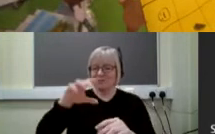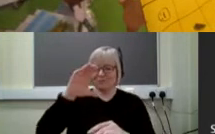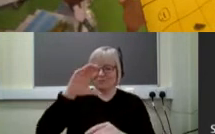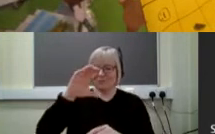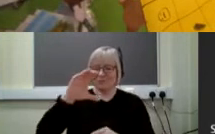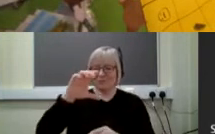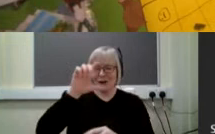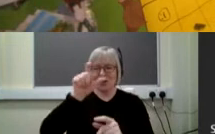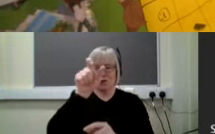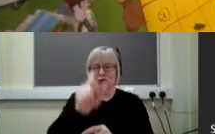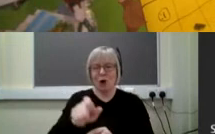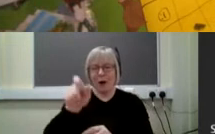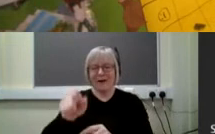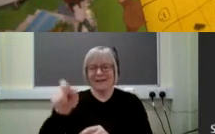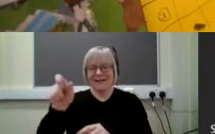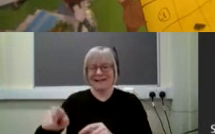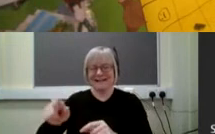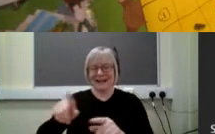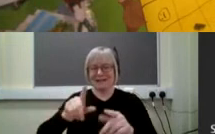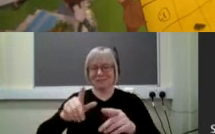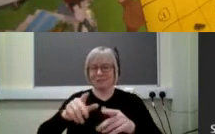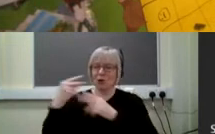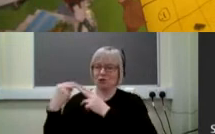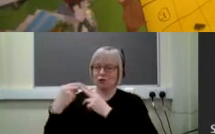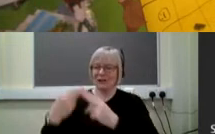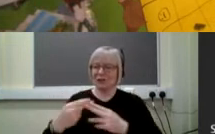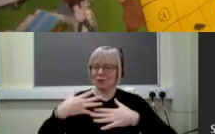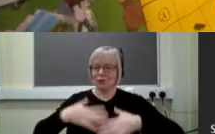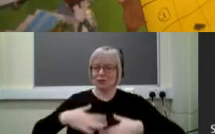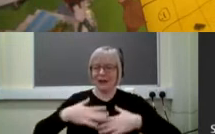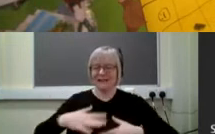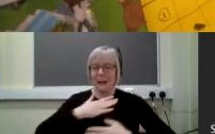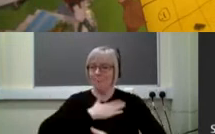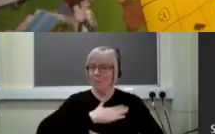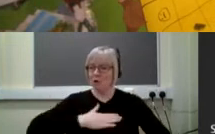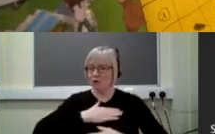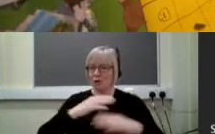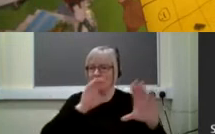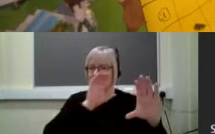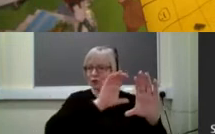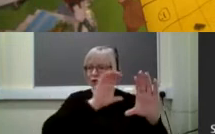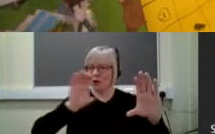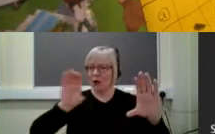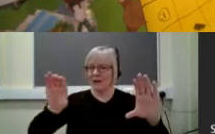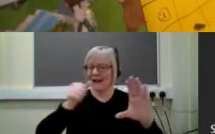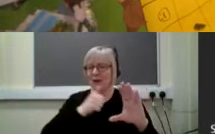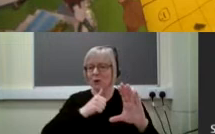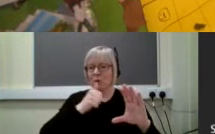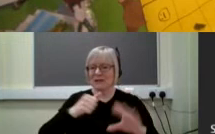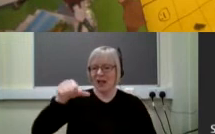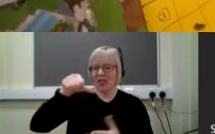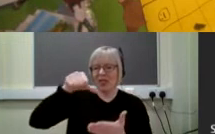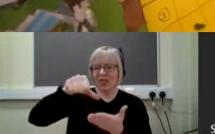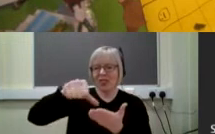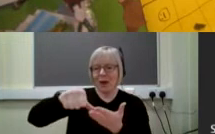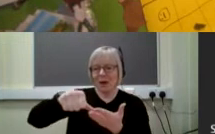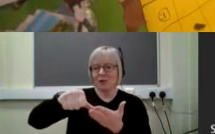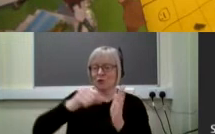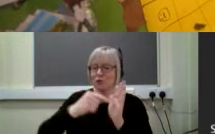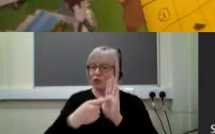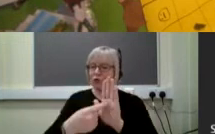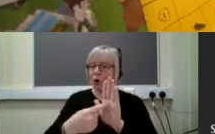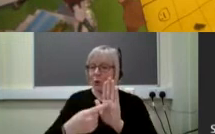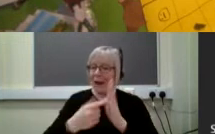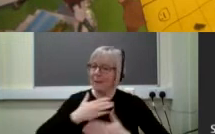illustrated story sequences, an emotions chart where children could put a thumbprint to indicate an emotion,